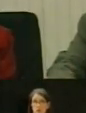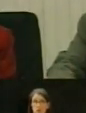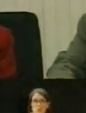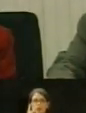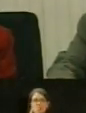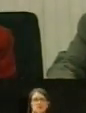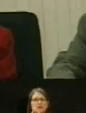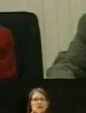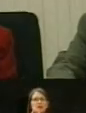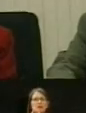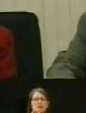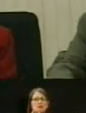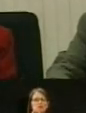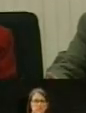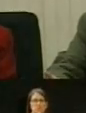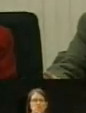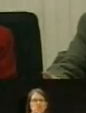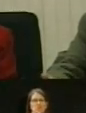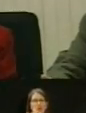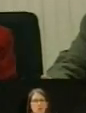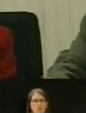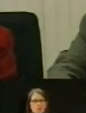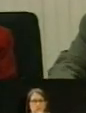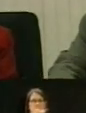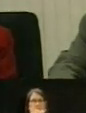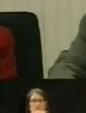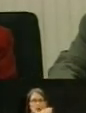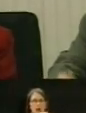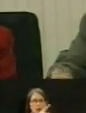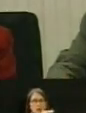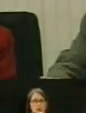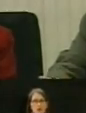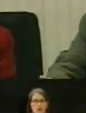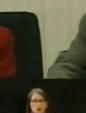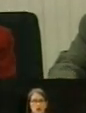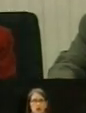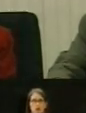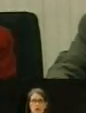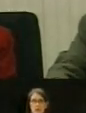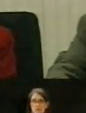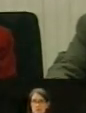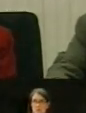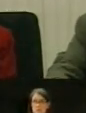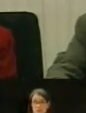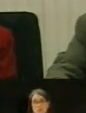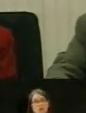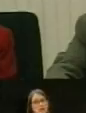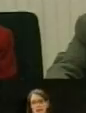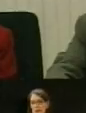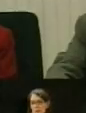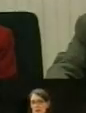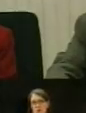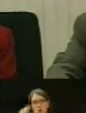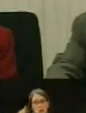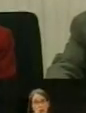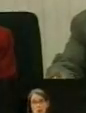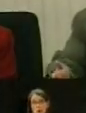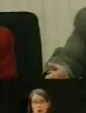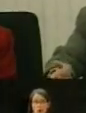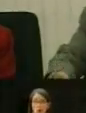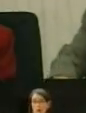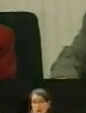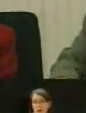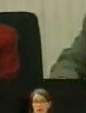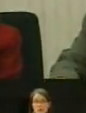process, and they've sued us. Well, this has got to go into litigation. We can't just sit down in a country